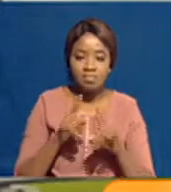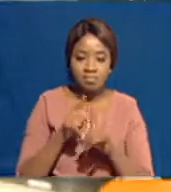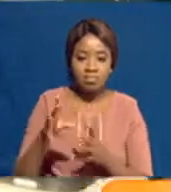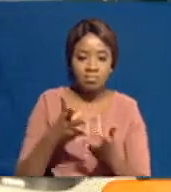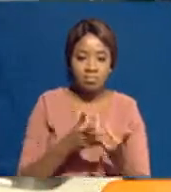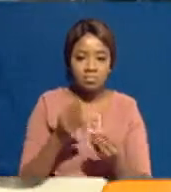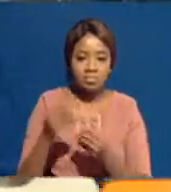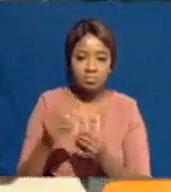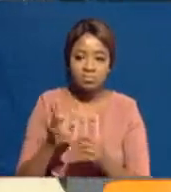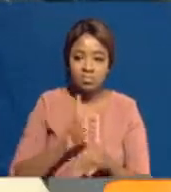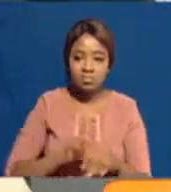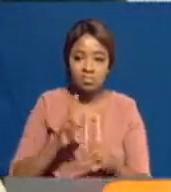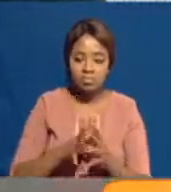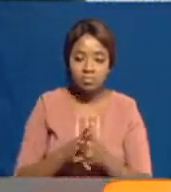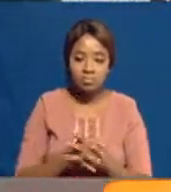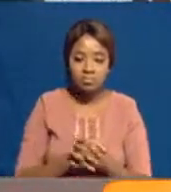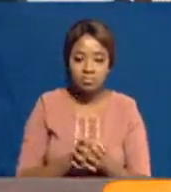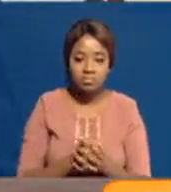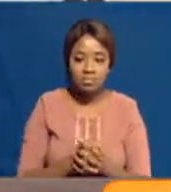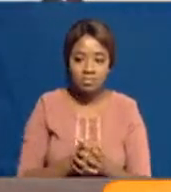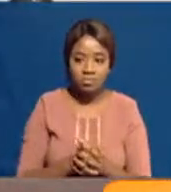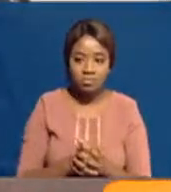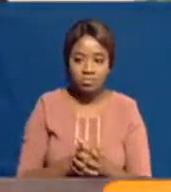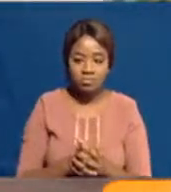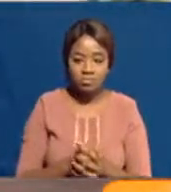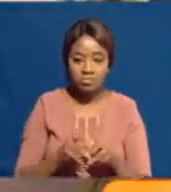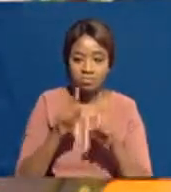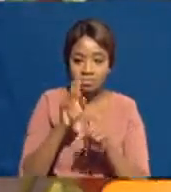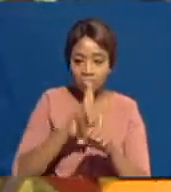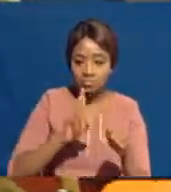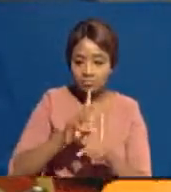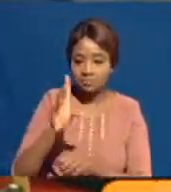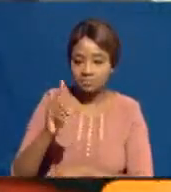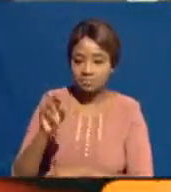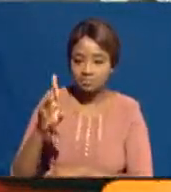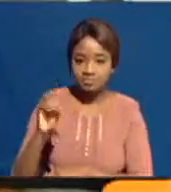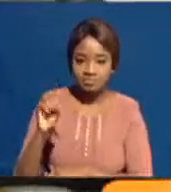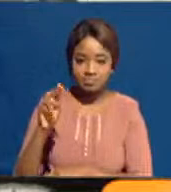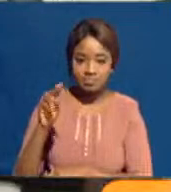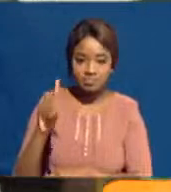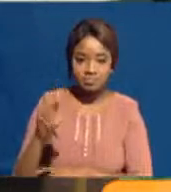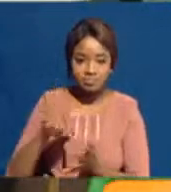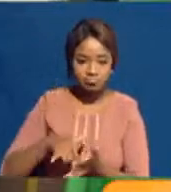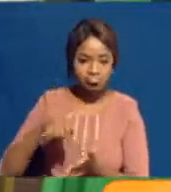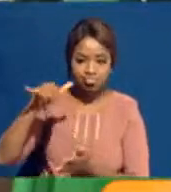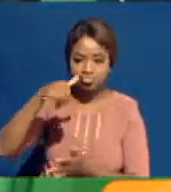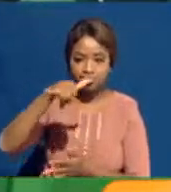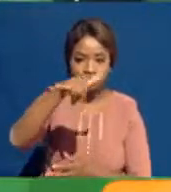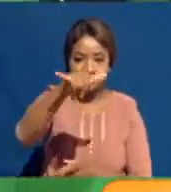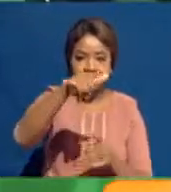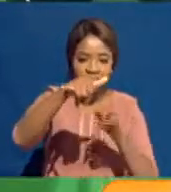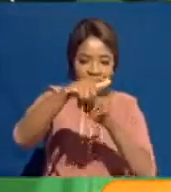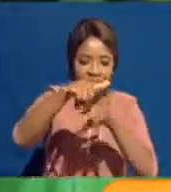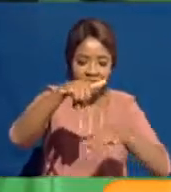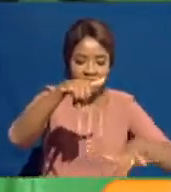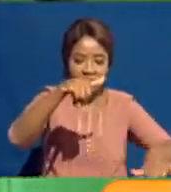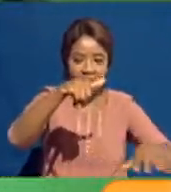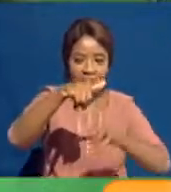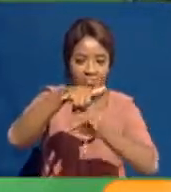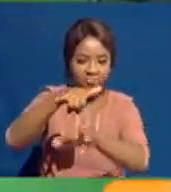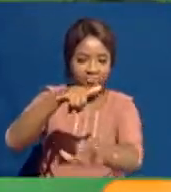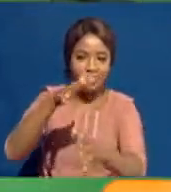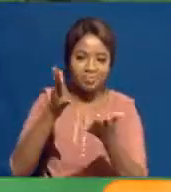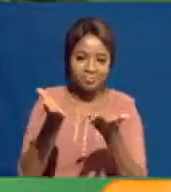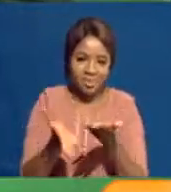use. The use of drones in fertilizer and pesticide application is also gaining momentum.